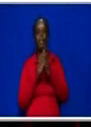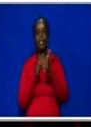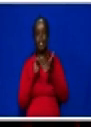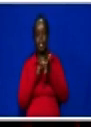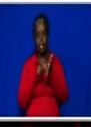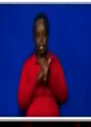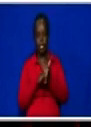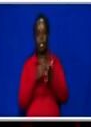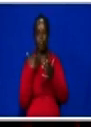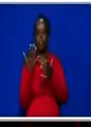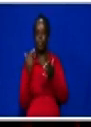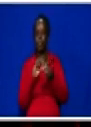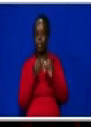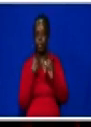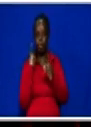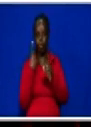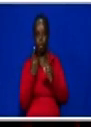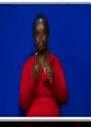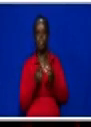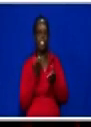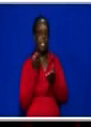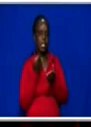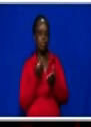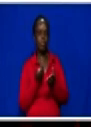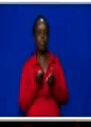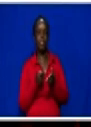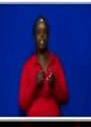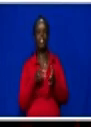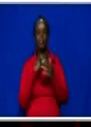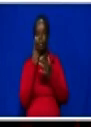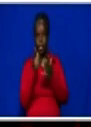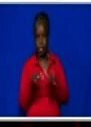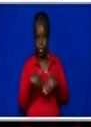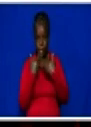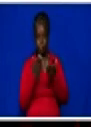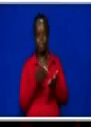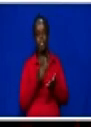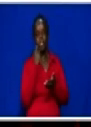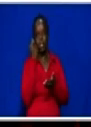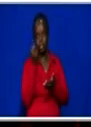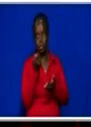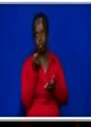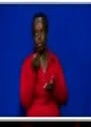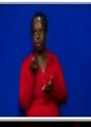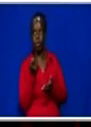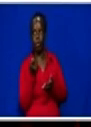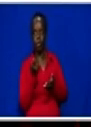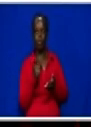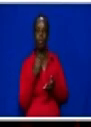in paper 1, but it will be very brief and the marks awarded will be very talk